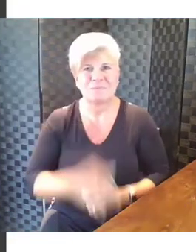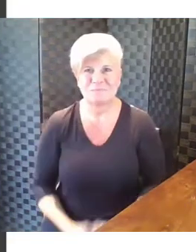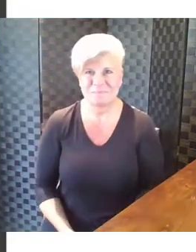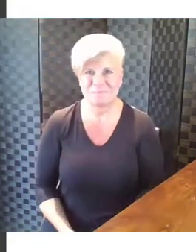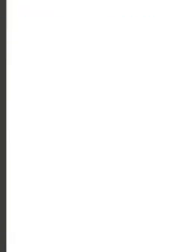need to tell a teacher, is rhyme.